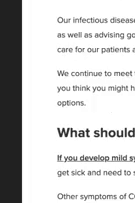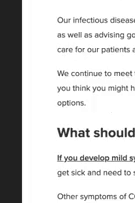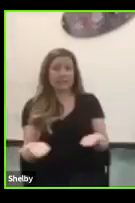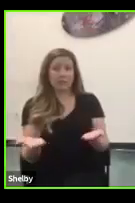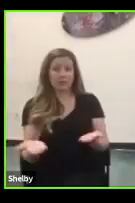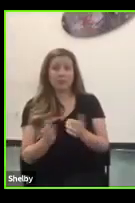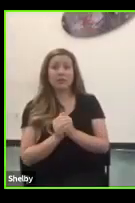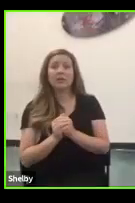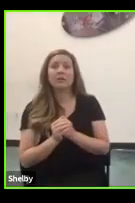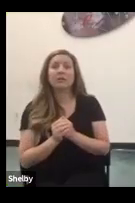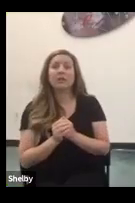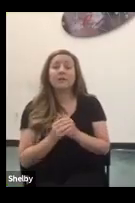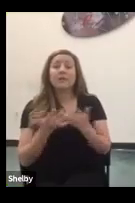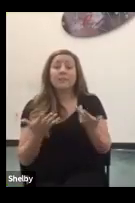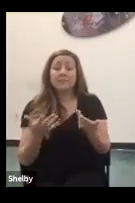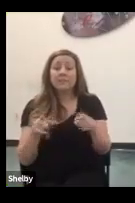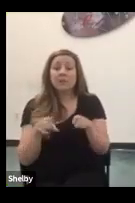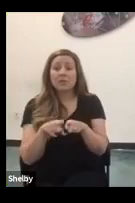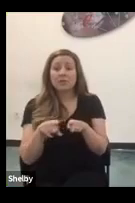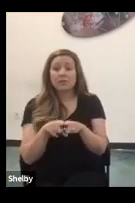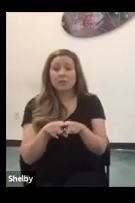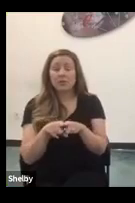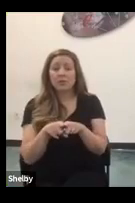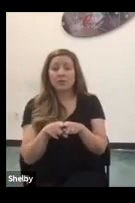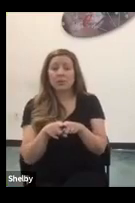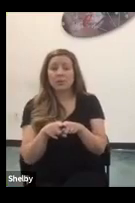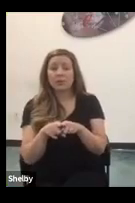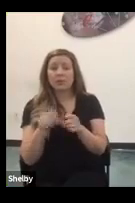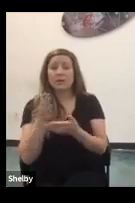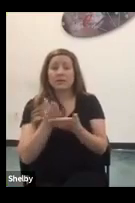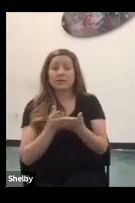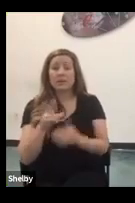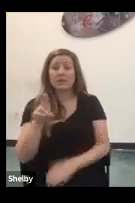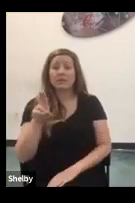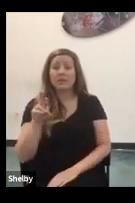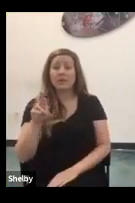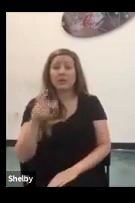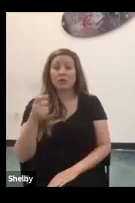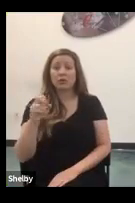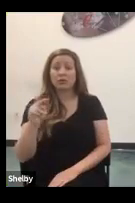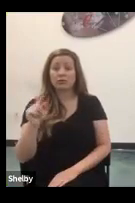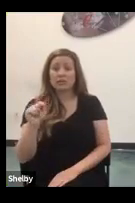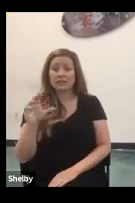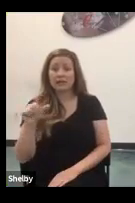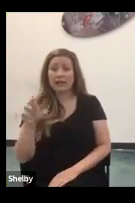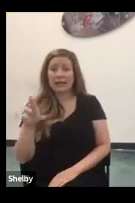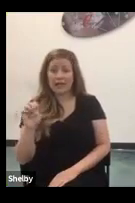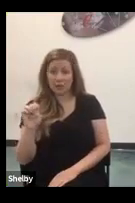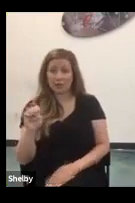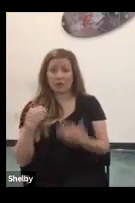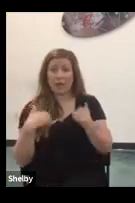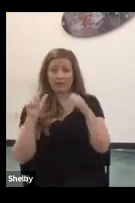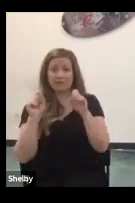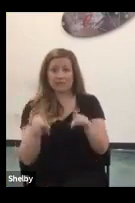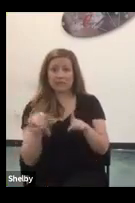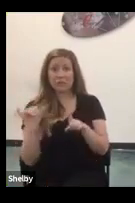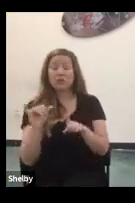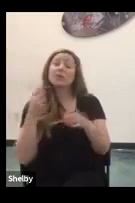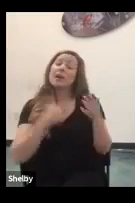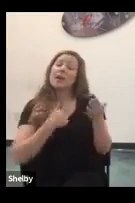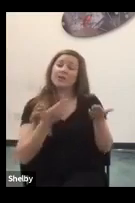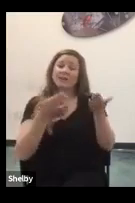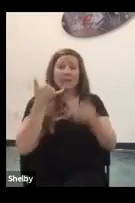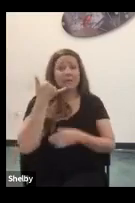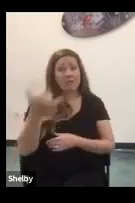here. Also, there are some of the urgent cares are doing testing there. I would recommend calling ahead if you have symptoms